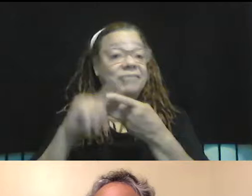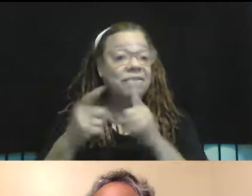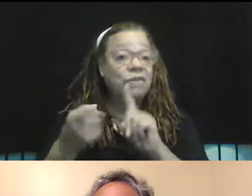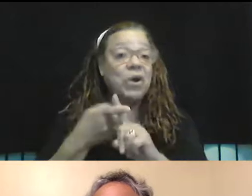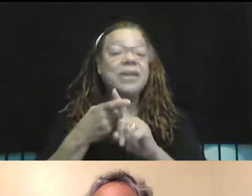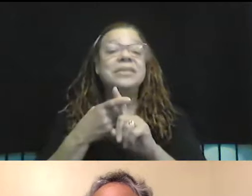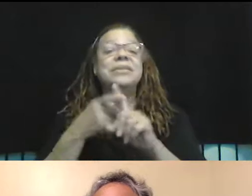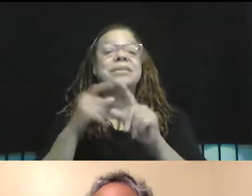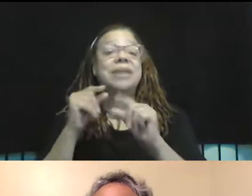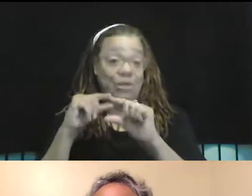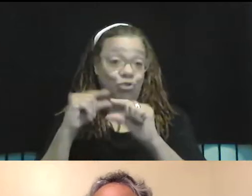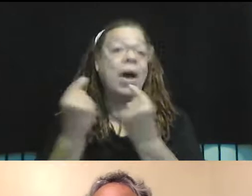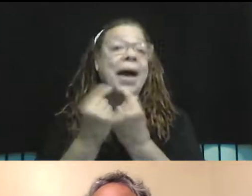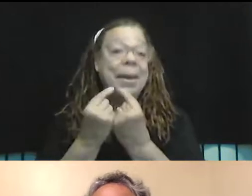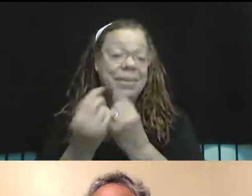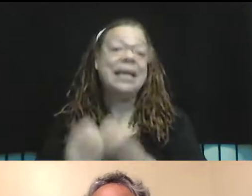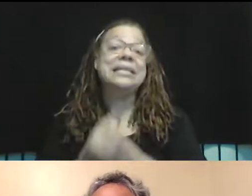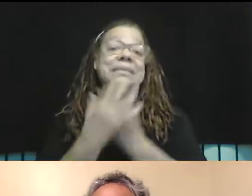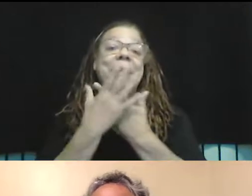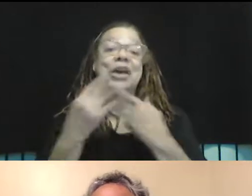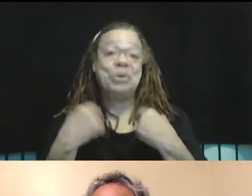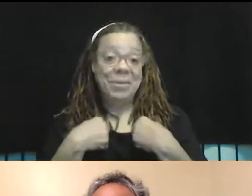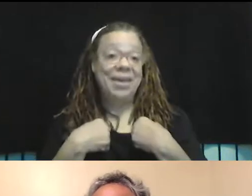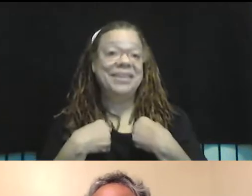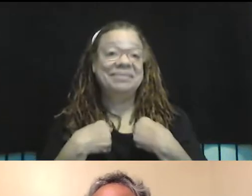tribe that inspire me.